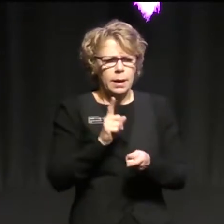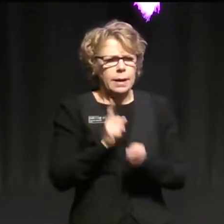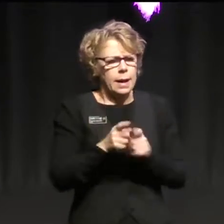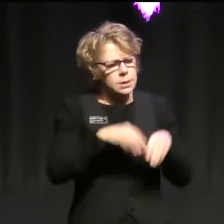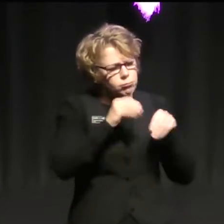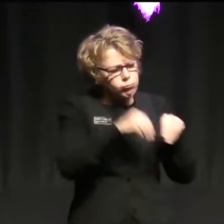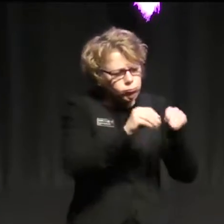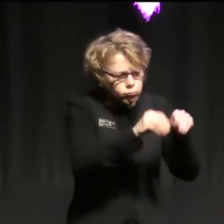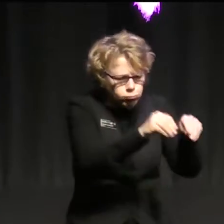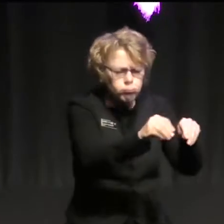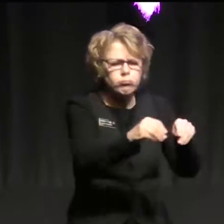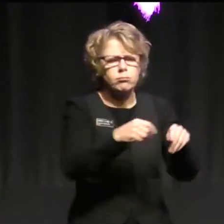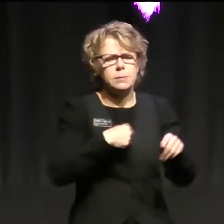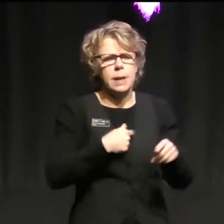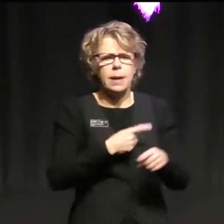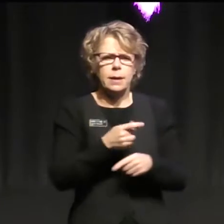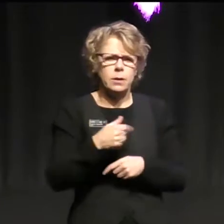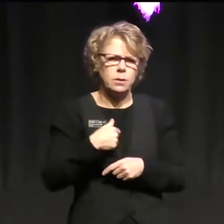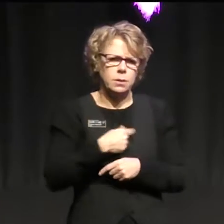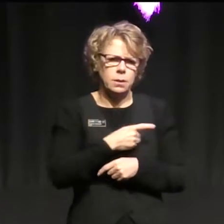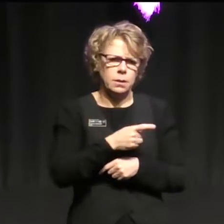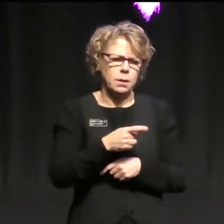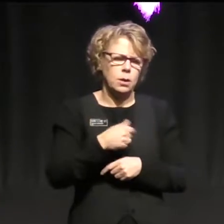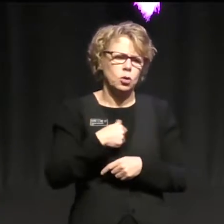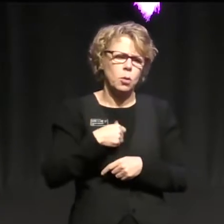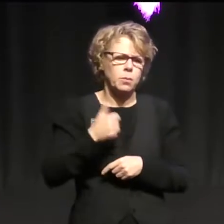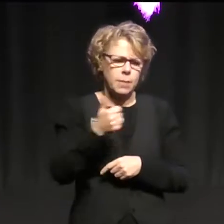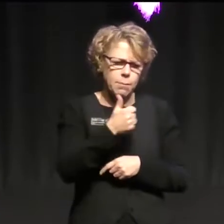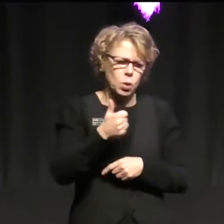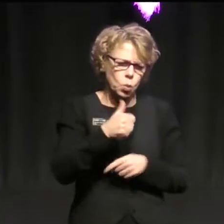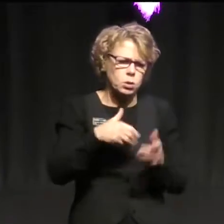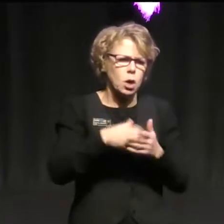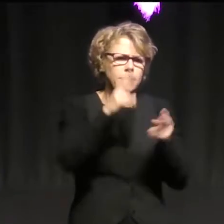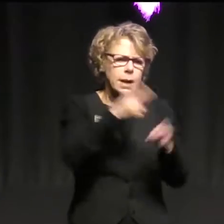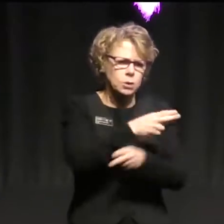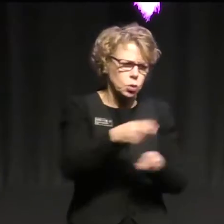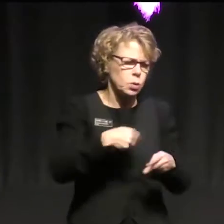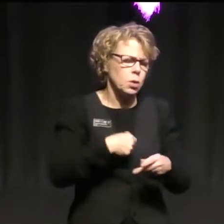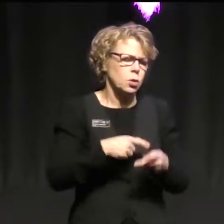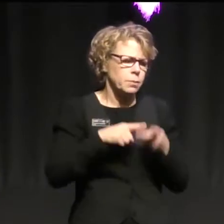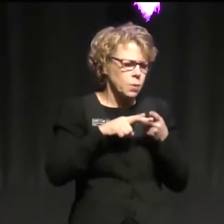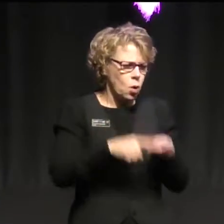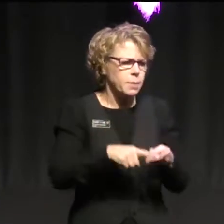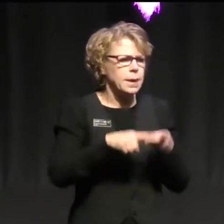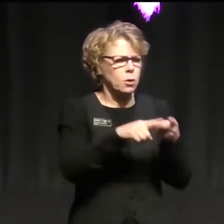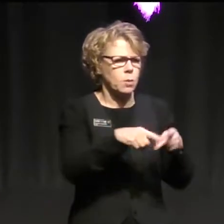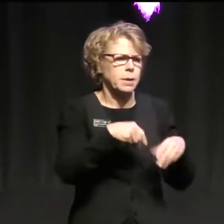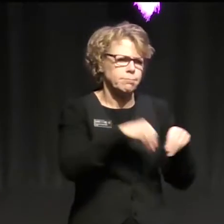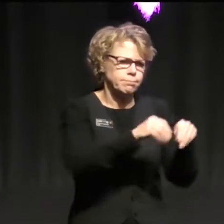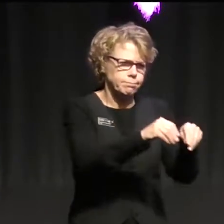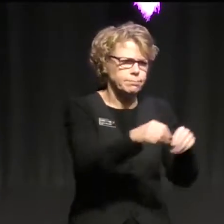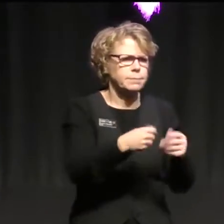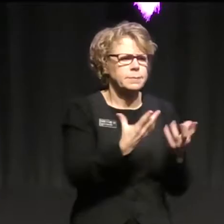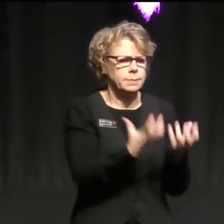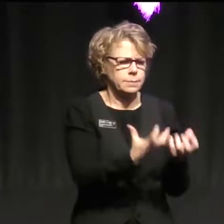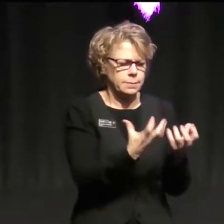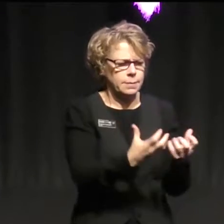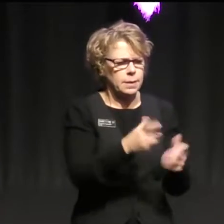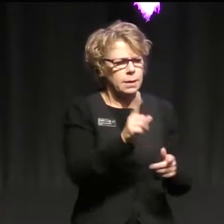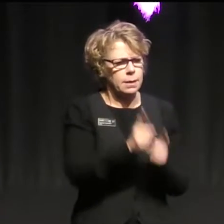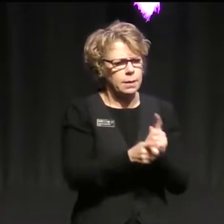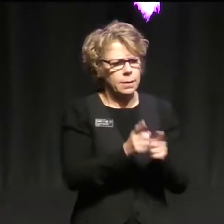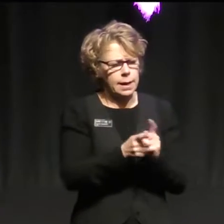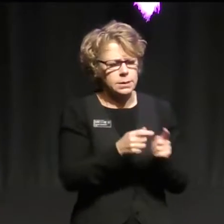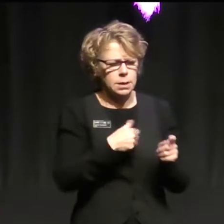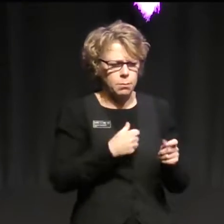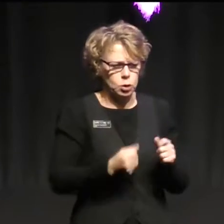agriculture laborers, or they have to migrate to the urban areas and start working again as workers on the construction